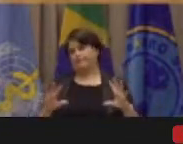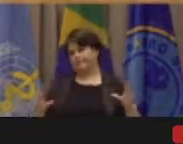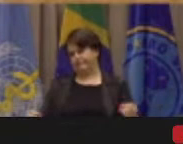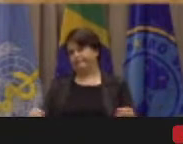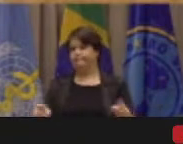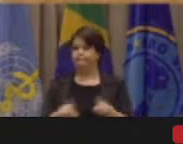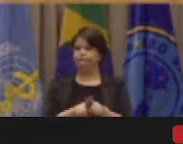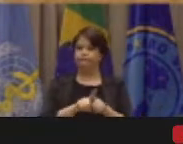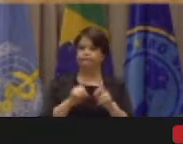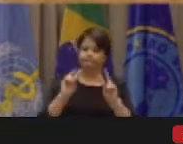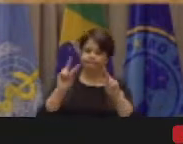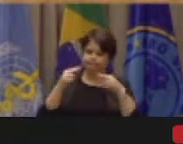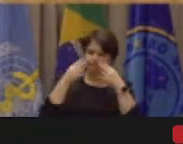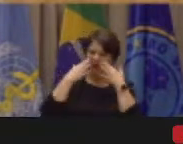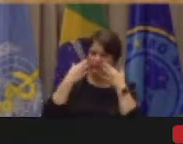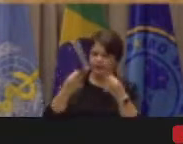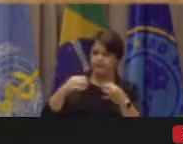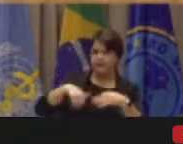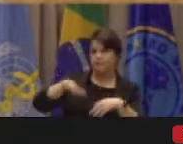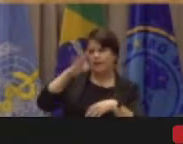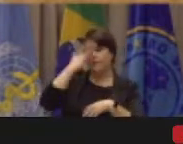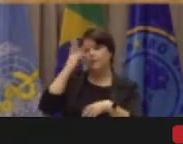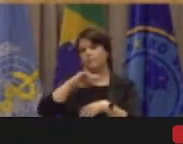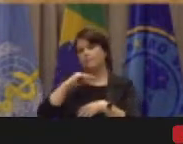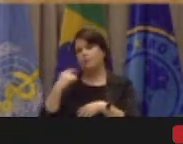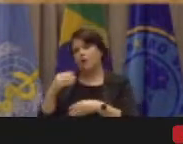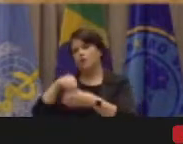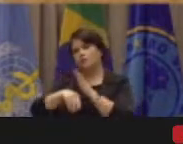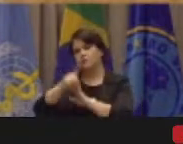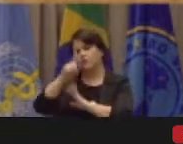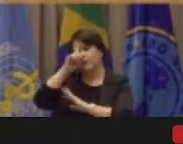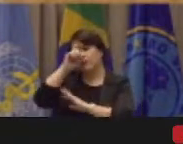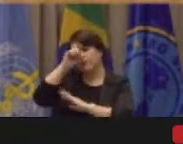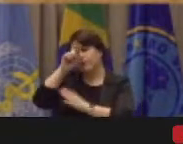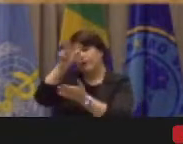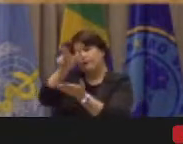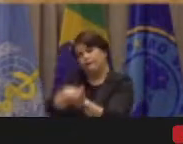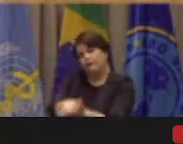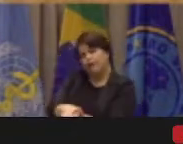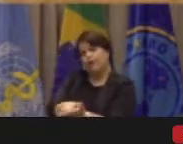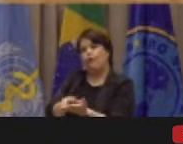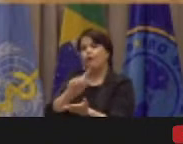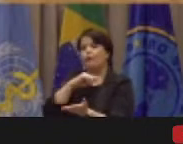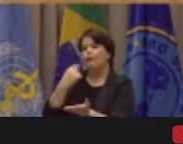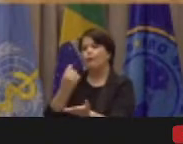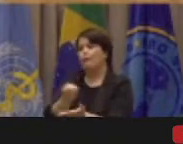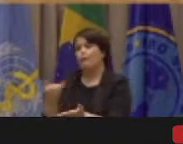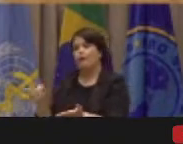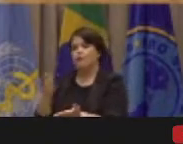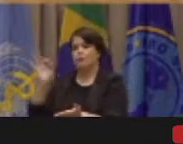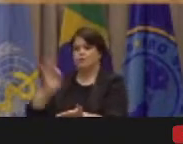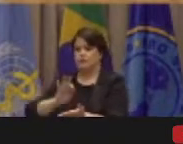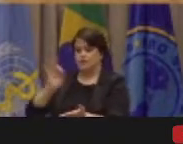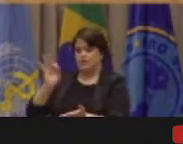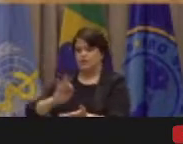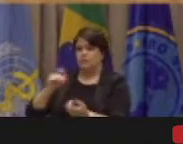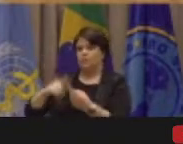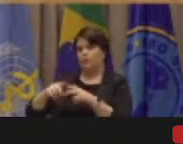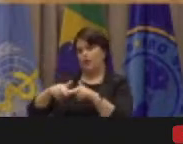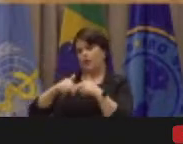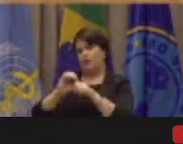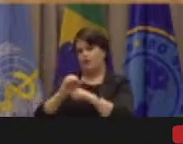We have the vaccinations. I call your attention that the mortality of patients that are hospitalized